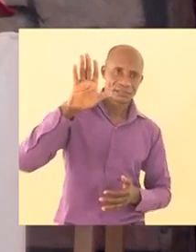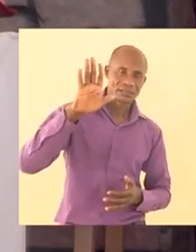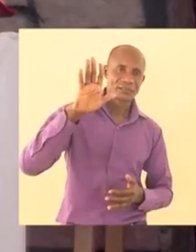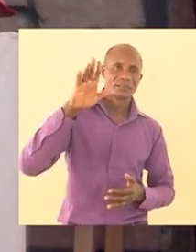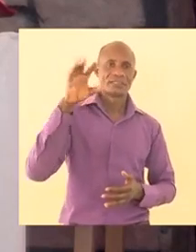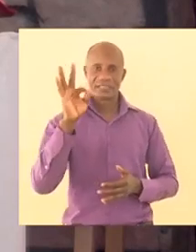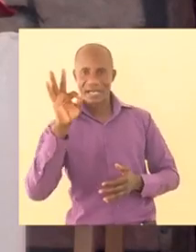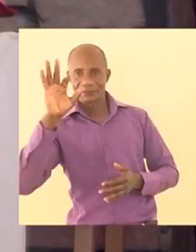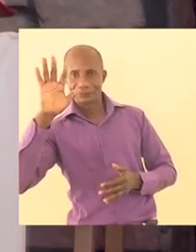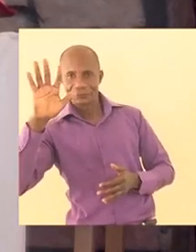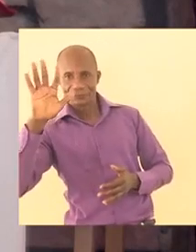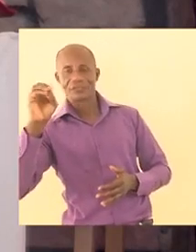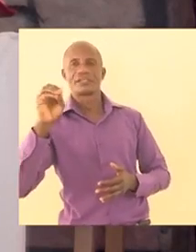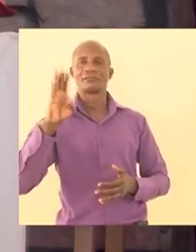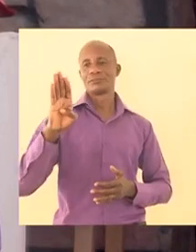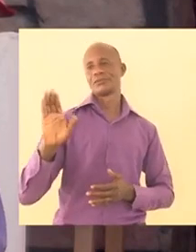950 BC.